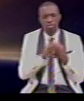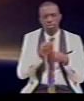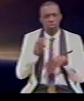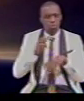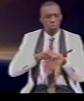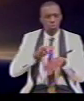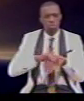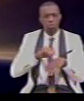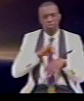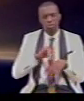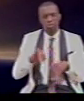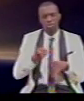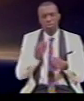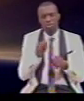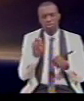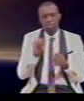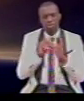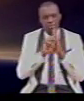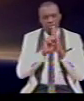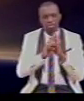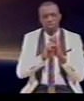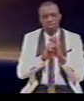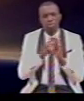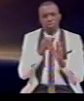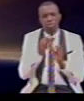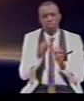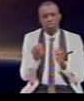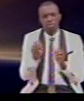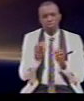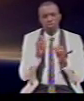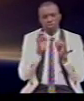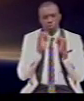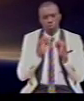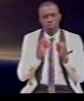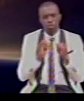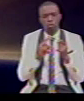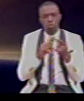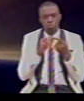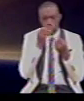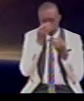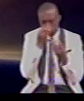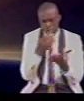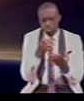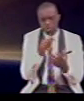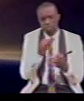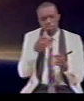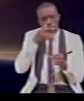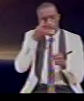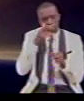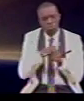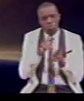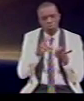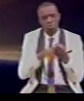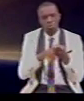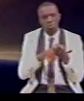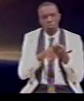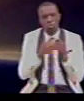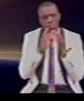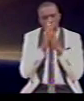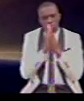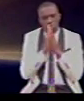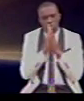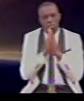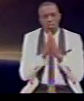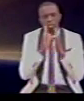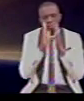example an instruction to obey a promise to claim pray for grace that